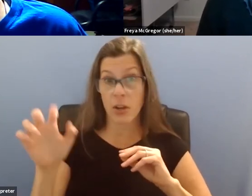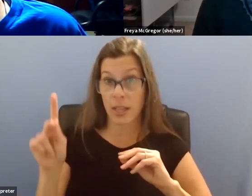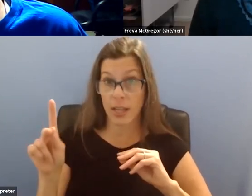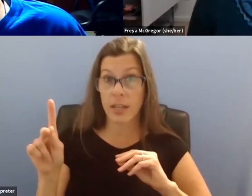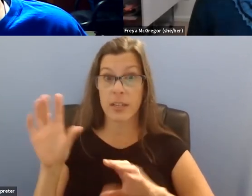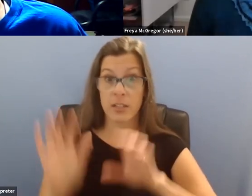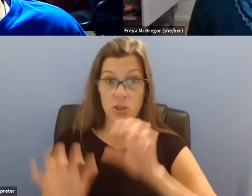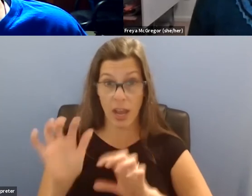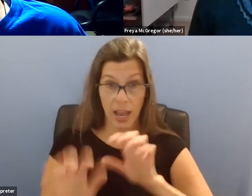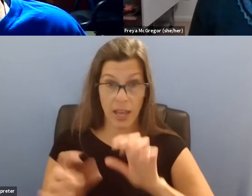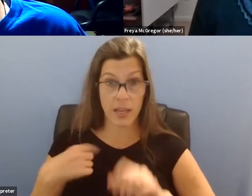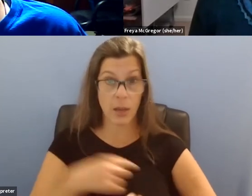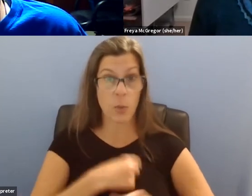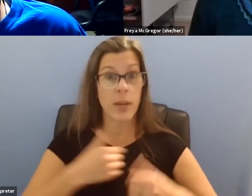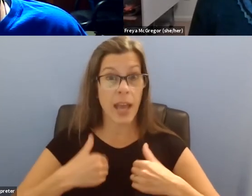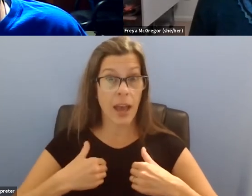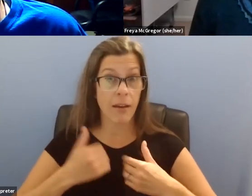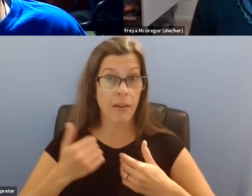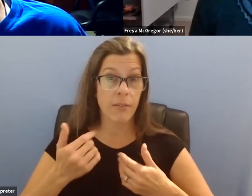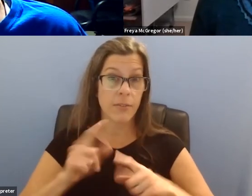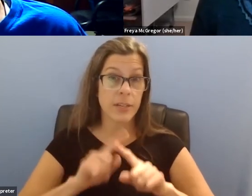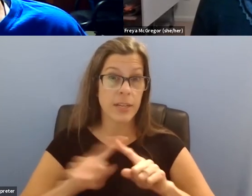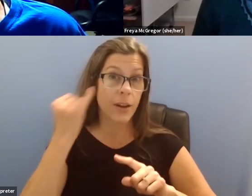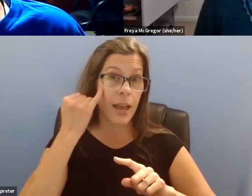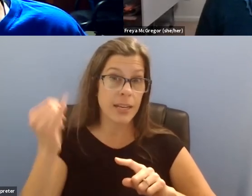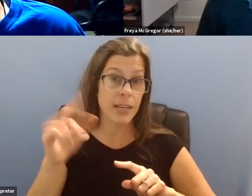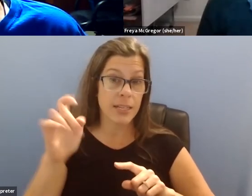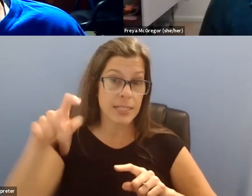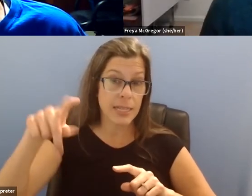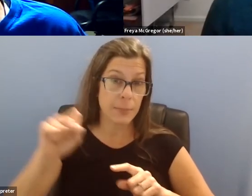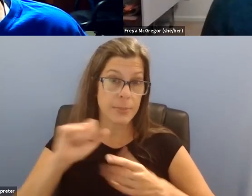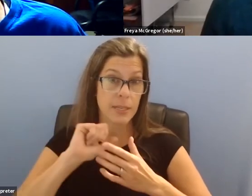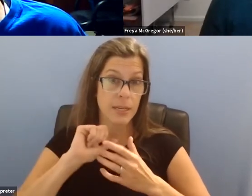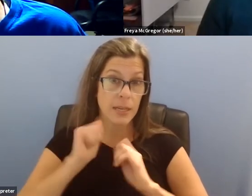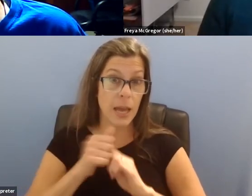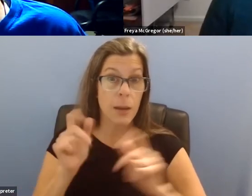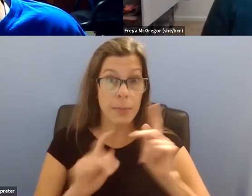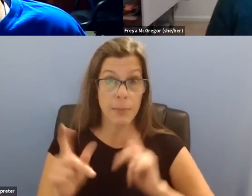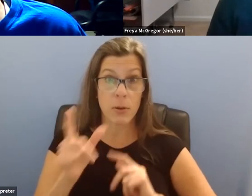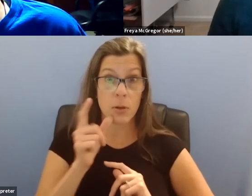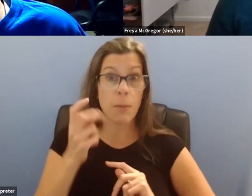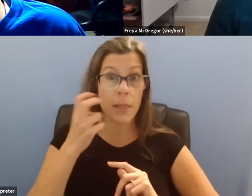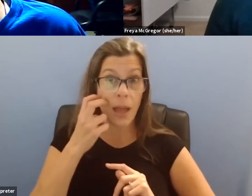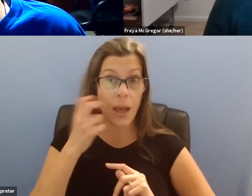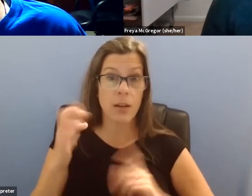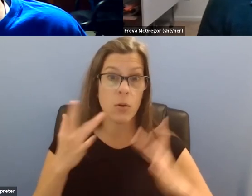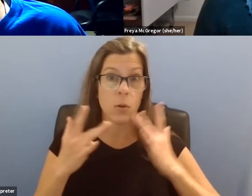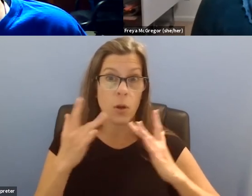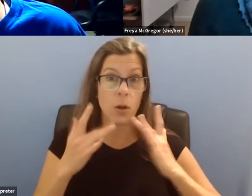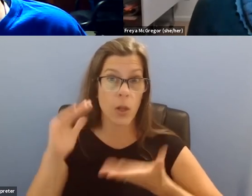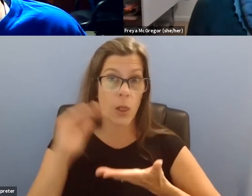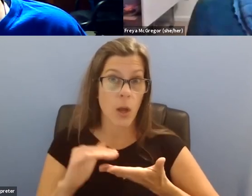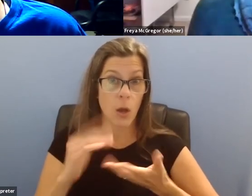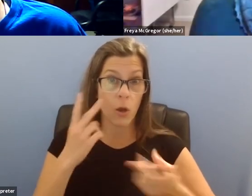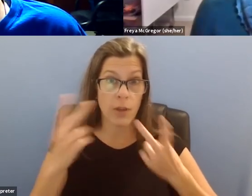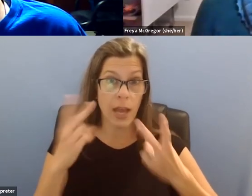we have some tips on our website about birding for folks who are blind or have low vision. I'm going to be adding some more things that we